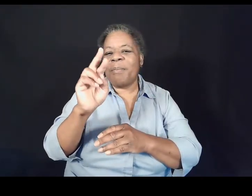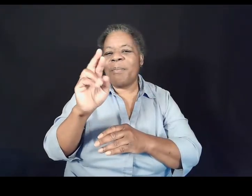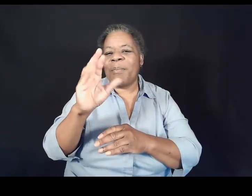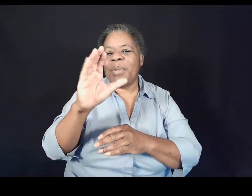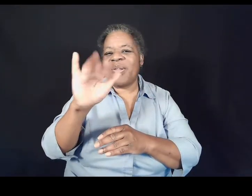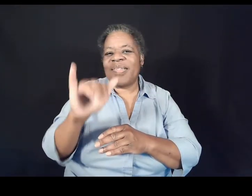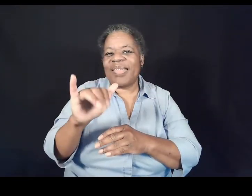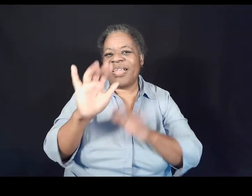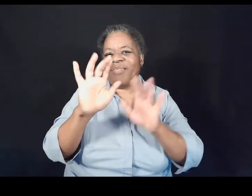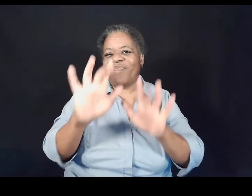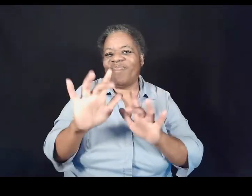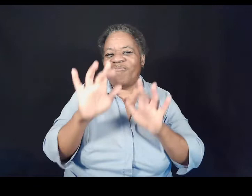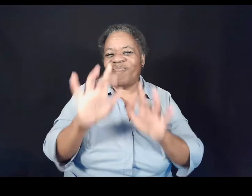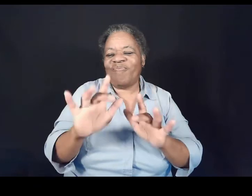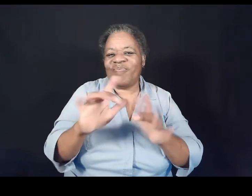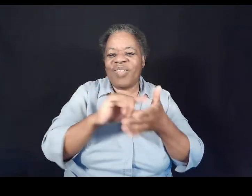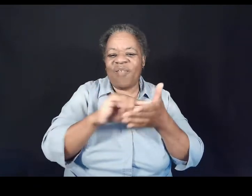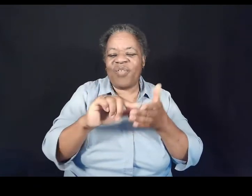and 13.